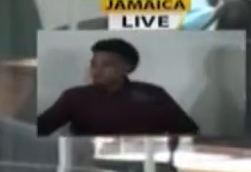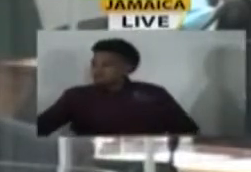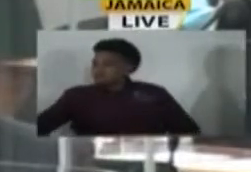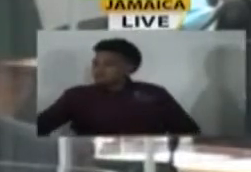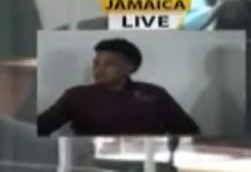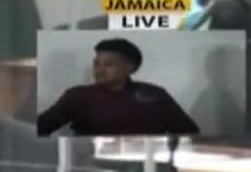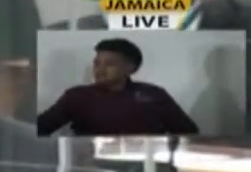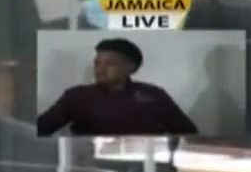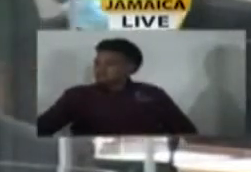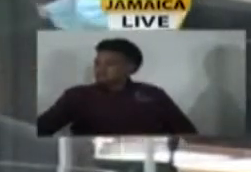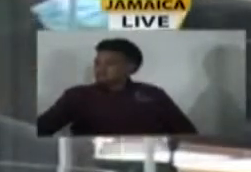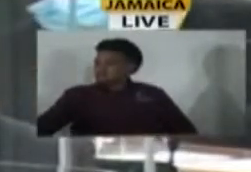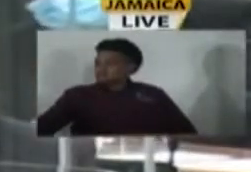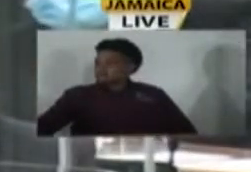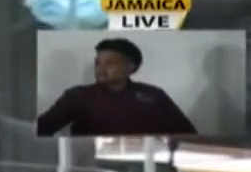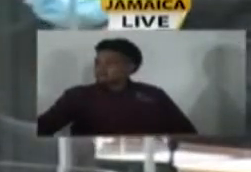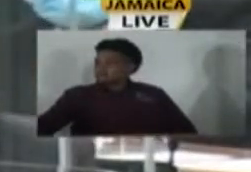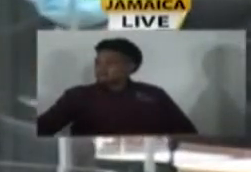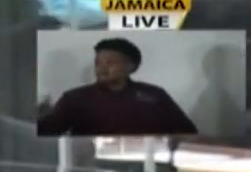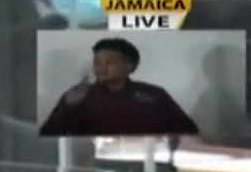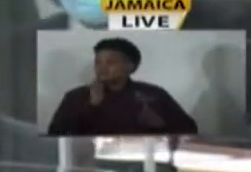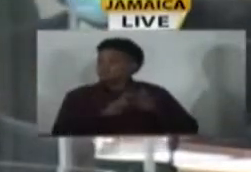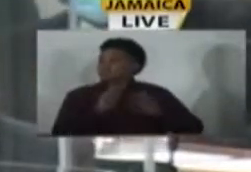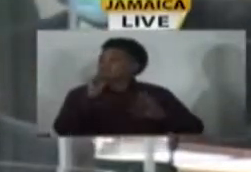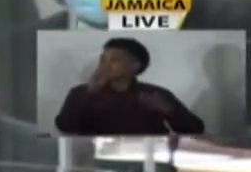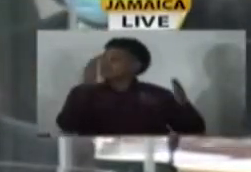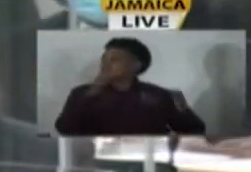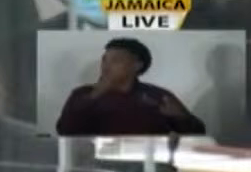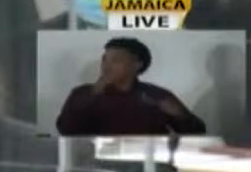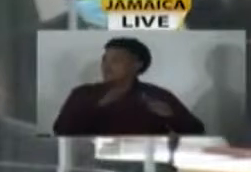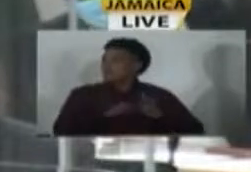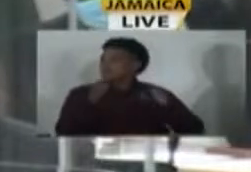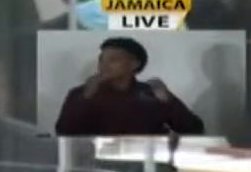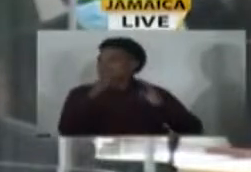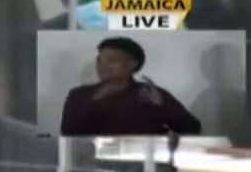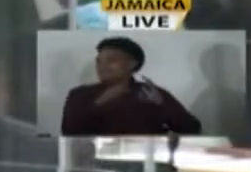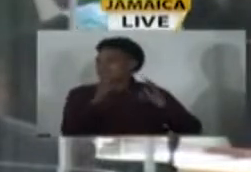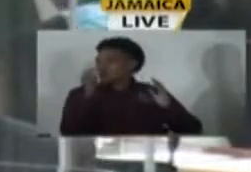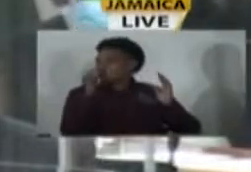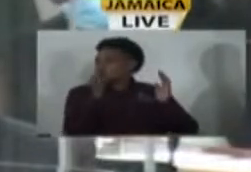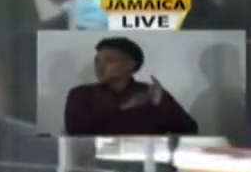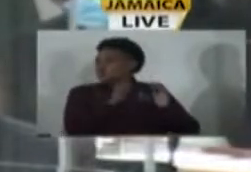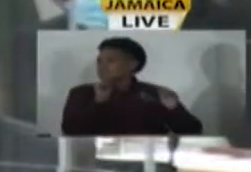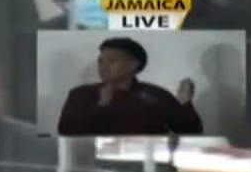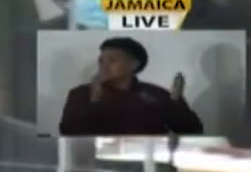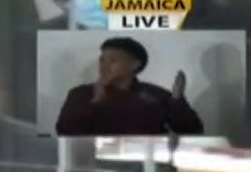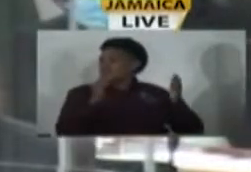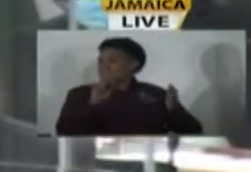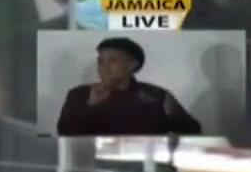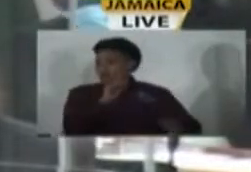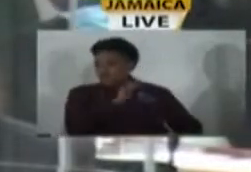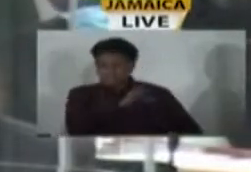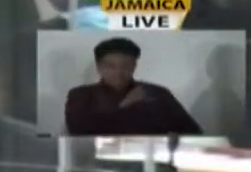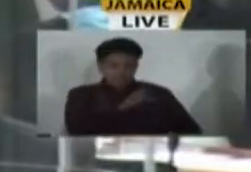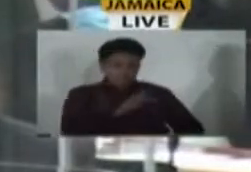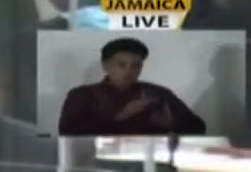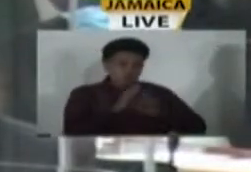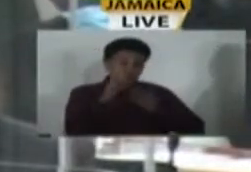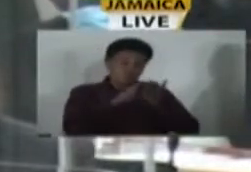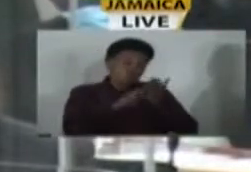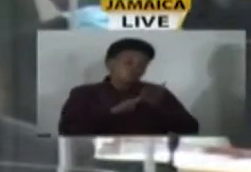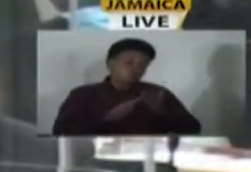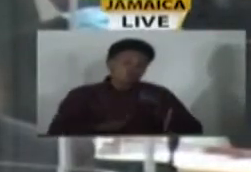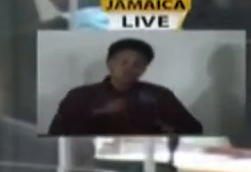a breach. The notice may be served personally, by